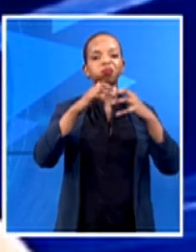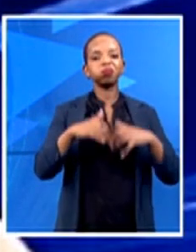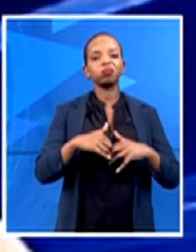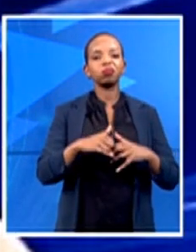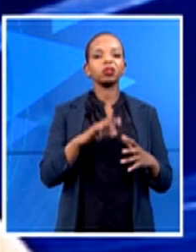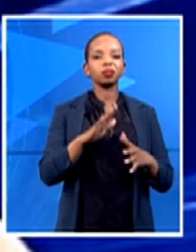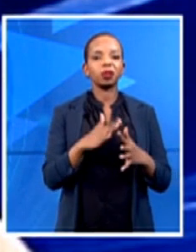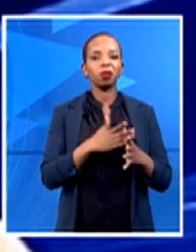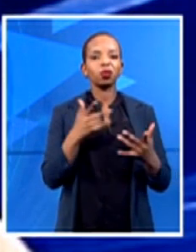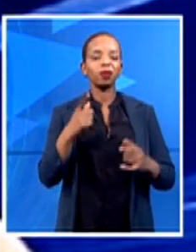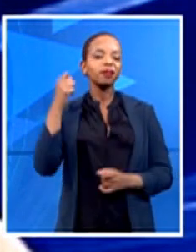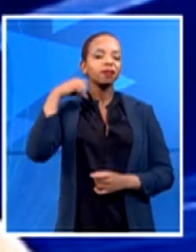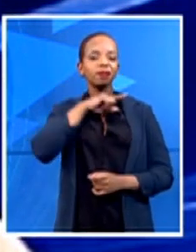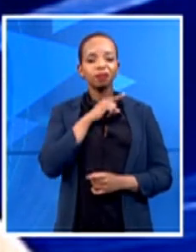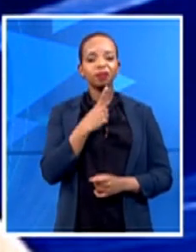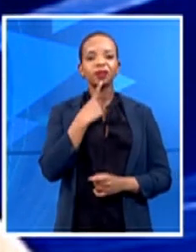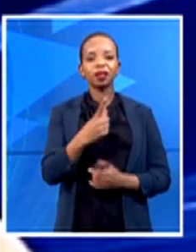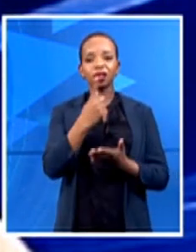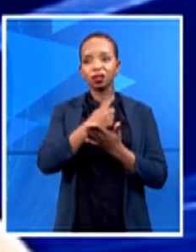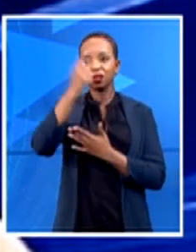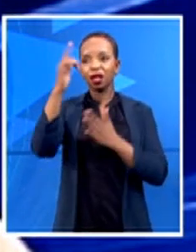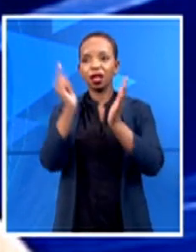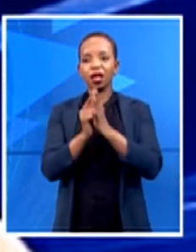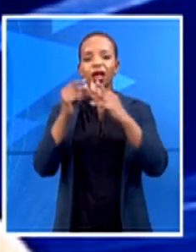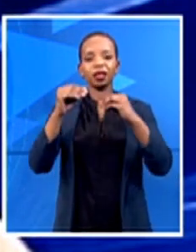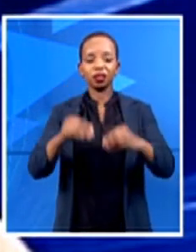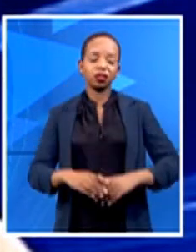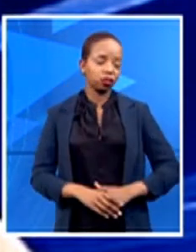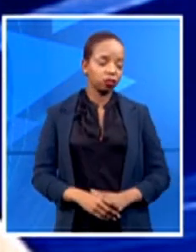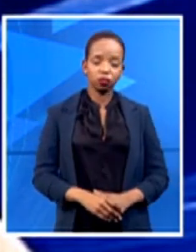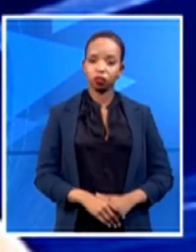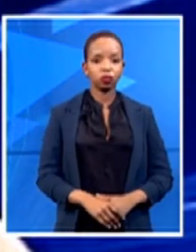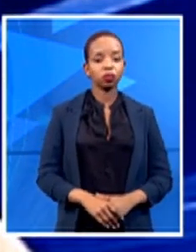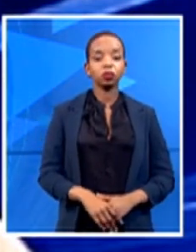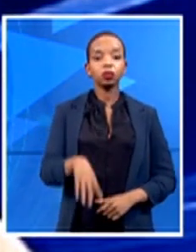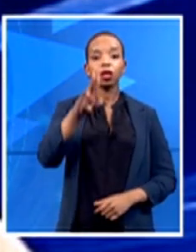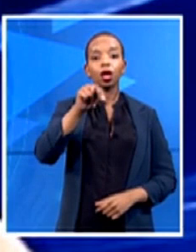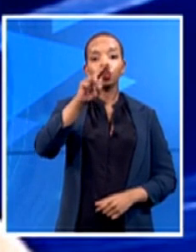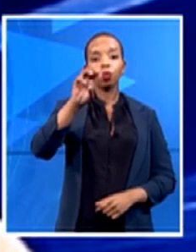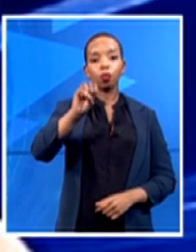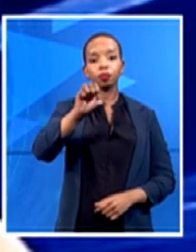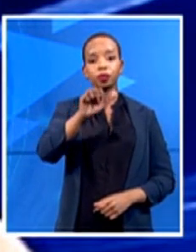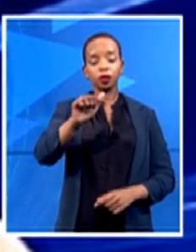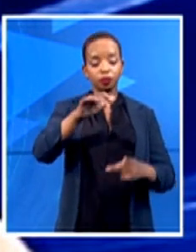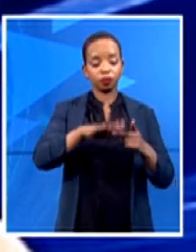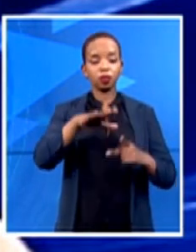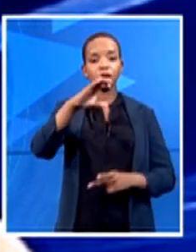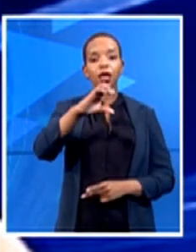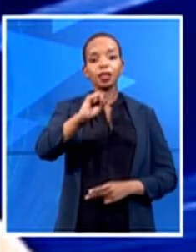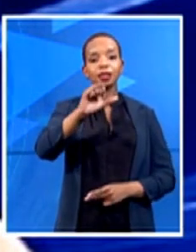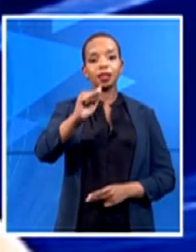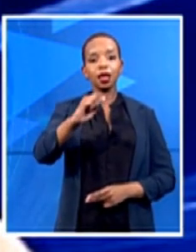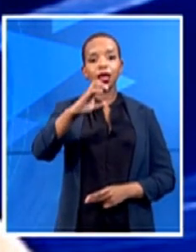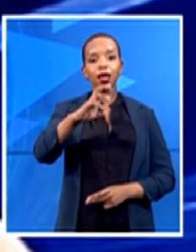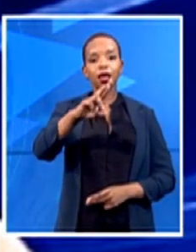entities. So, as NUMSA and SACA, we are going to do everything possible to exercise our